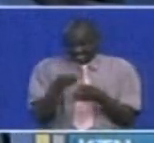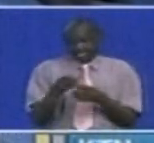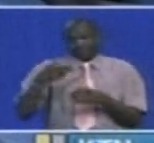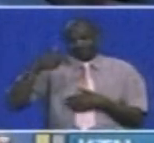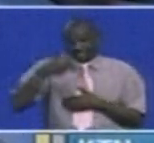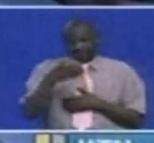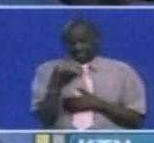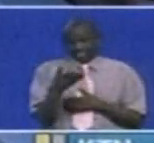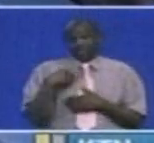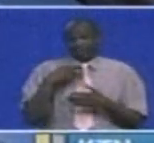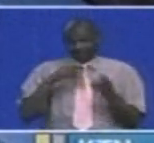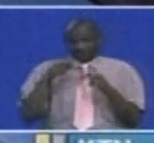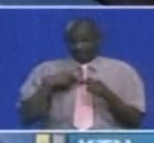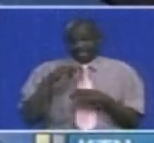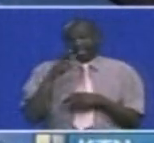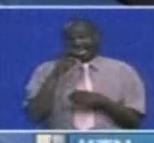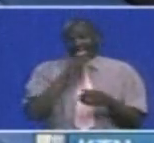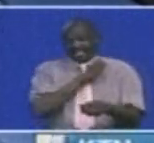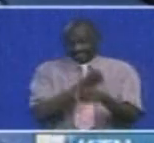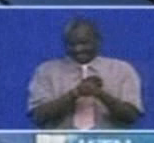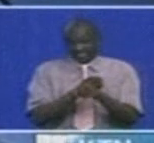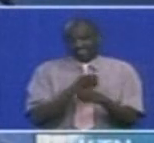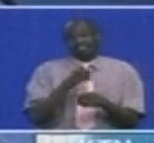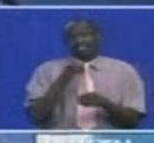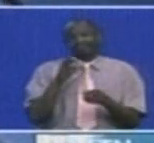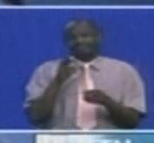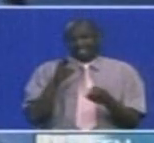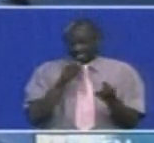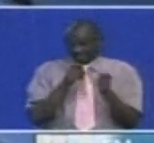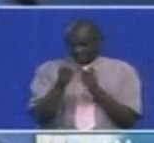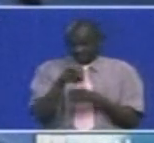latest review by the Energy Regulatory Commission. Petrol will retail at